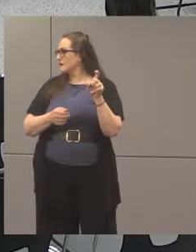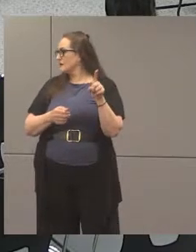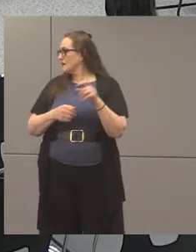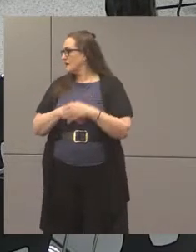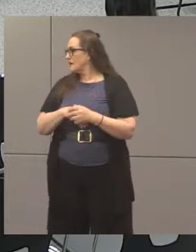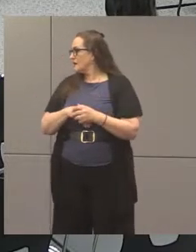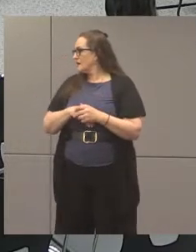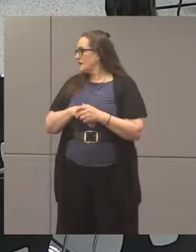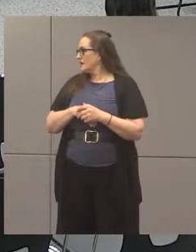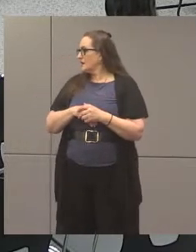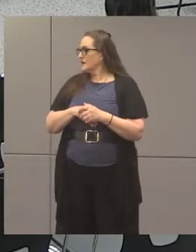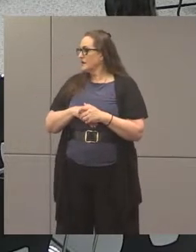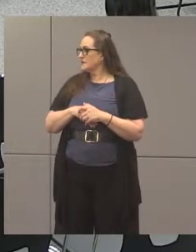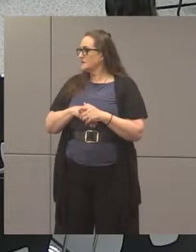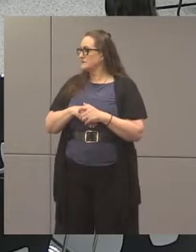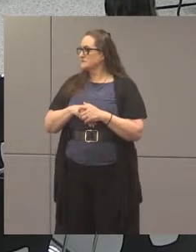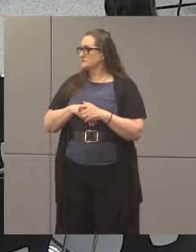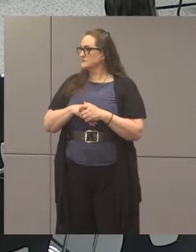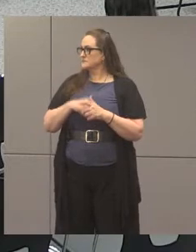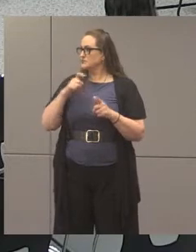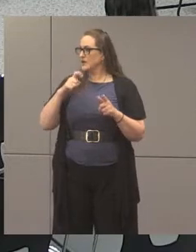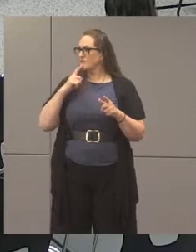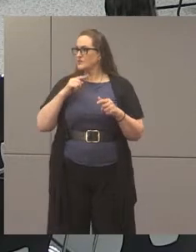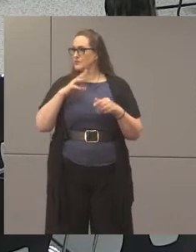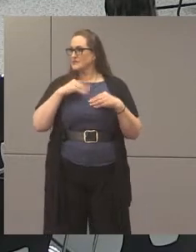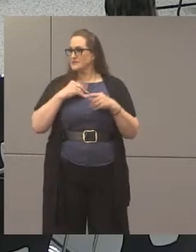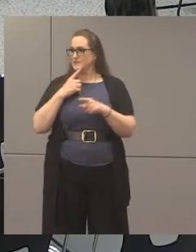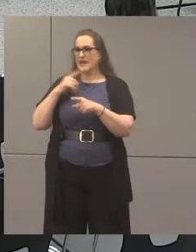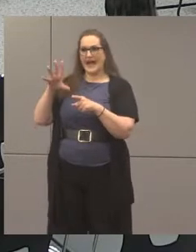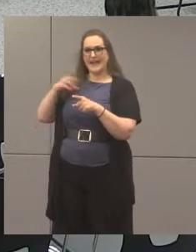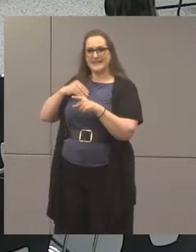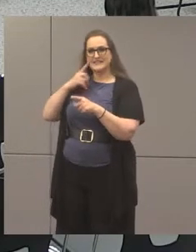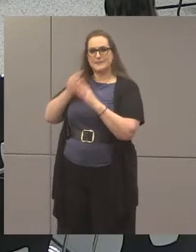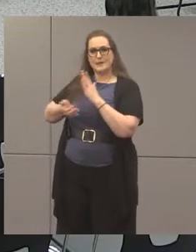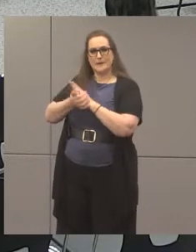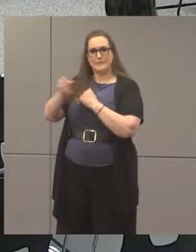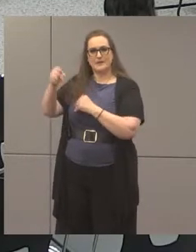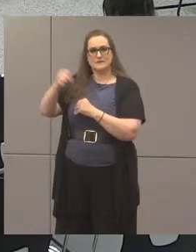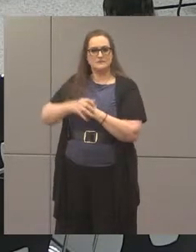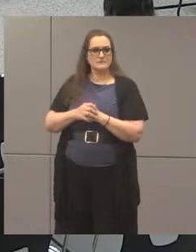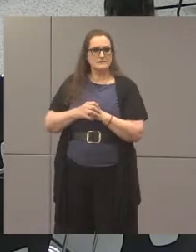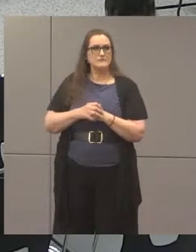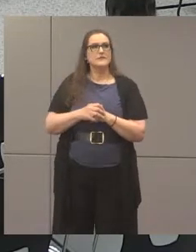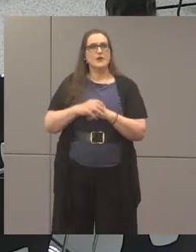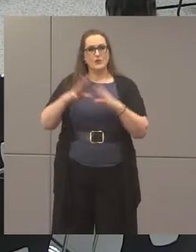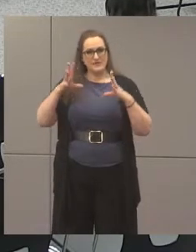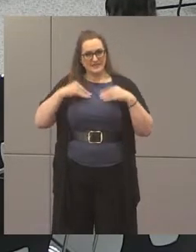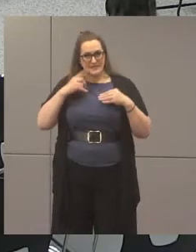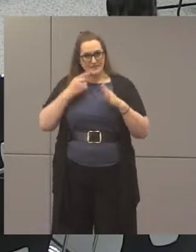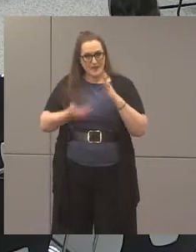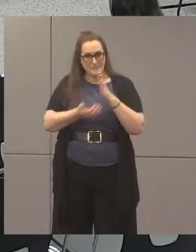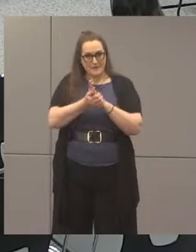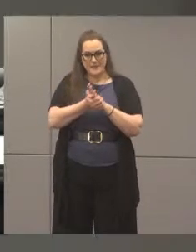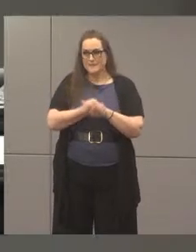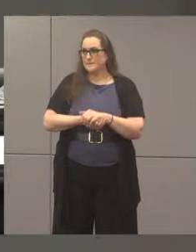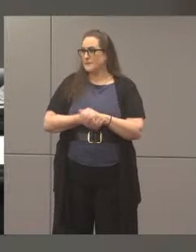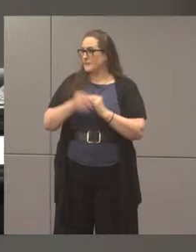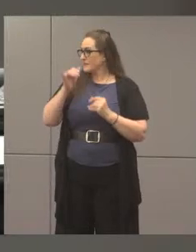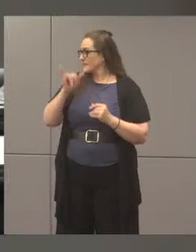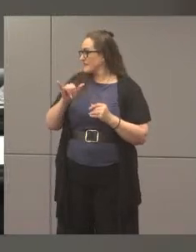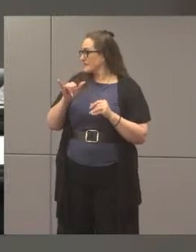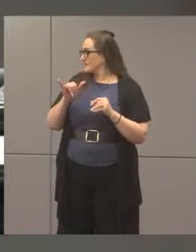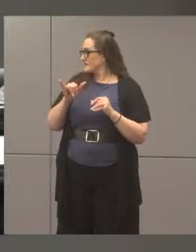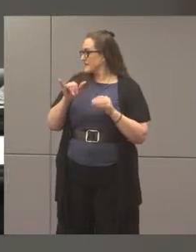have the acceptance on the second. I accept the amendment. And we have an acceptance for the amendment. Is that what you've done,